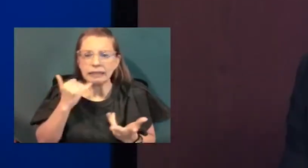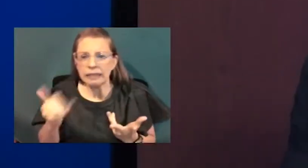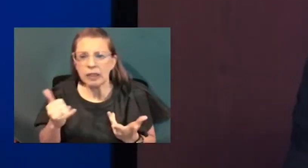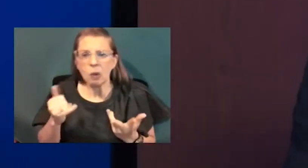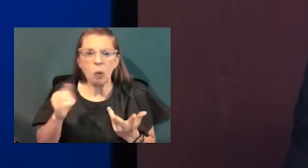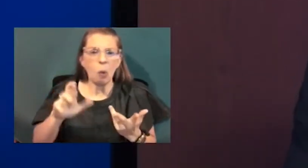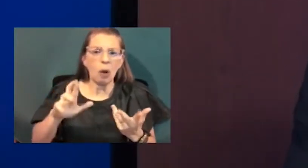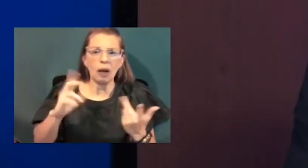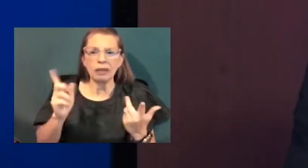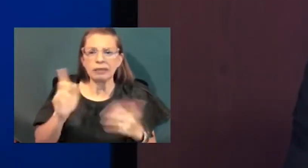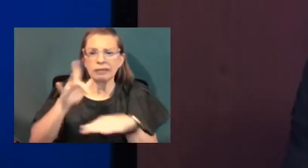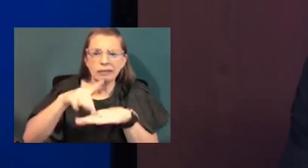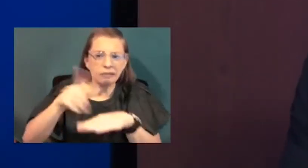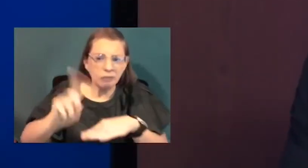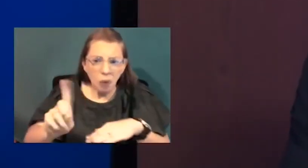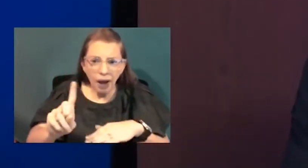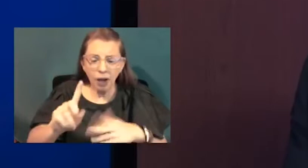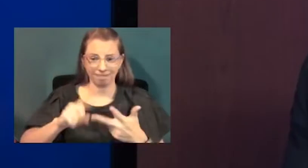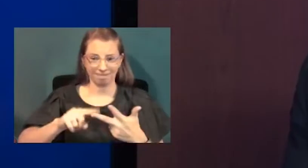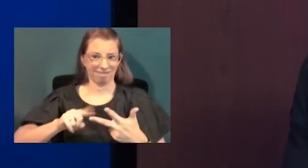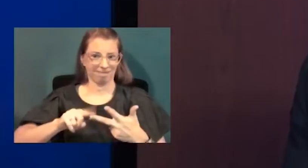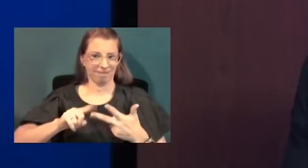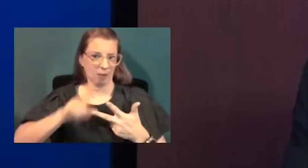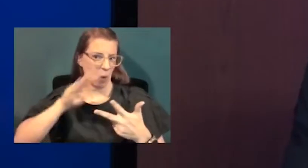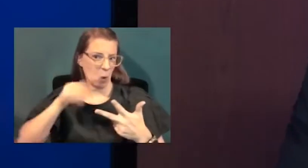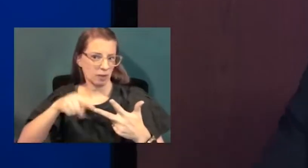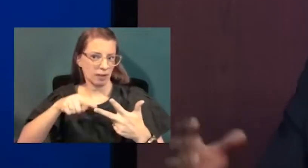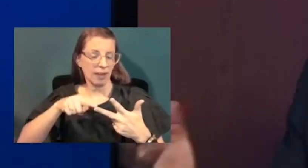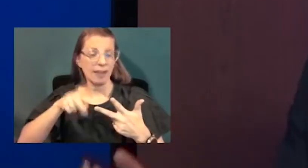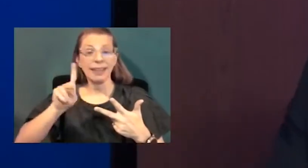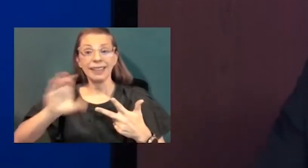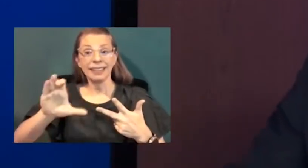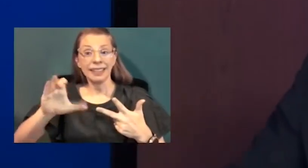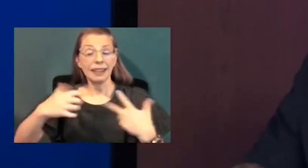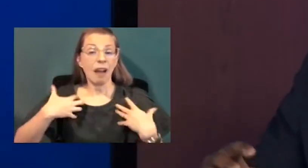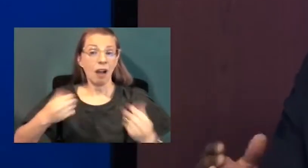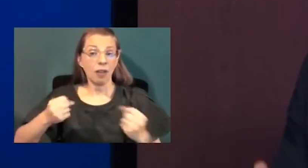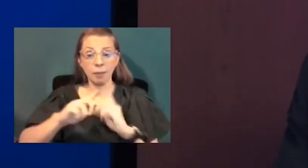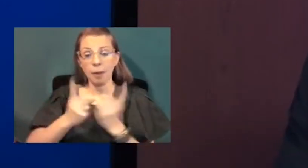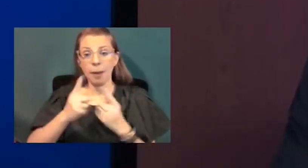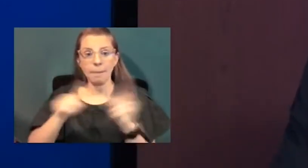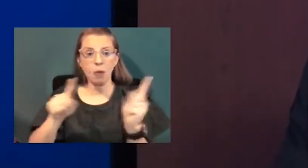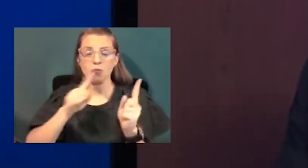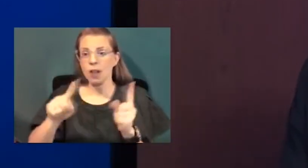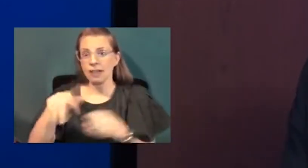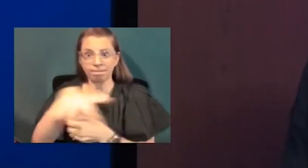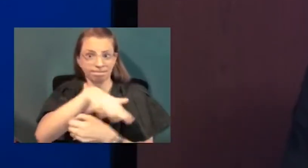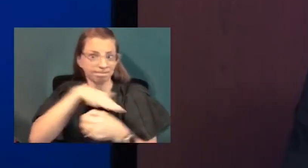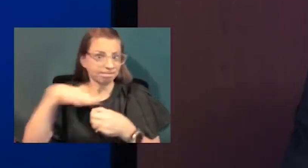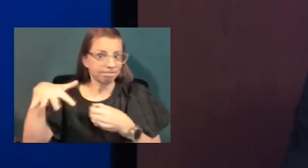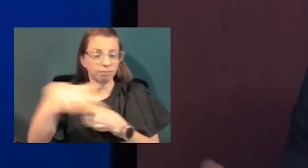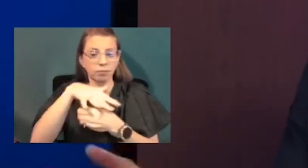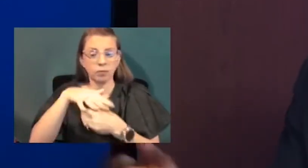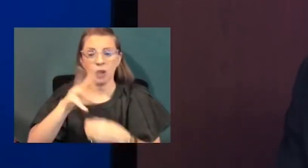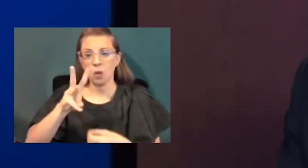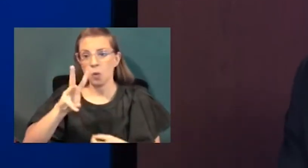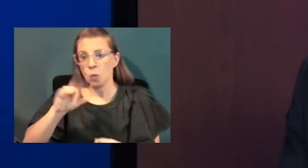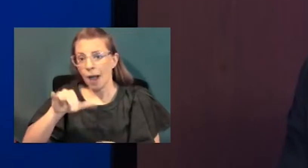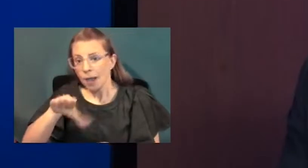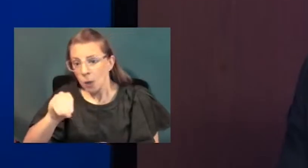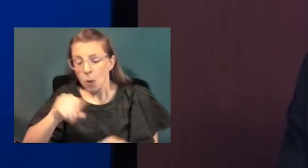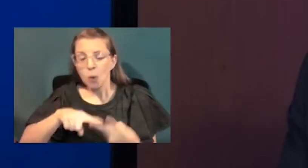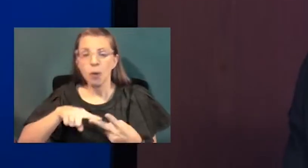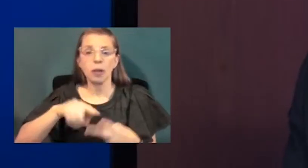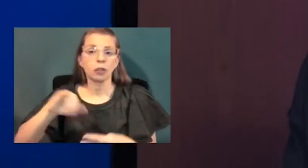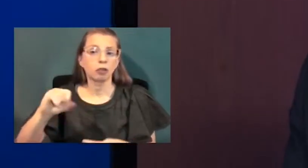think that's what we've been working, not just at Kansas City's Health Department, but all around the region, our friends in Wyandotte, Johnson Counties in Kansas, Jackson County,